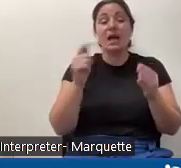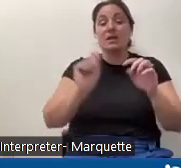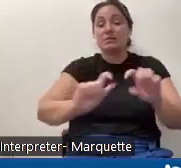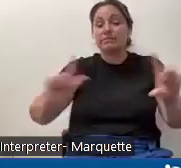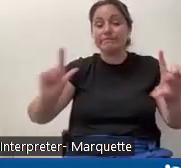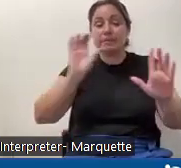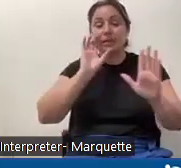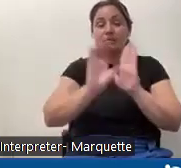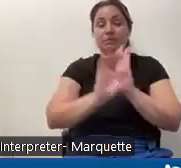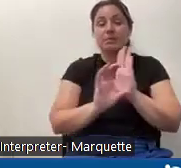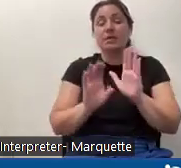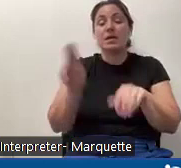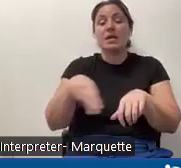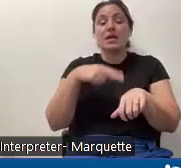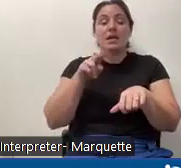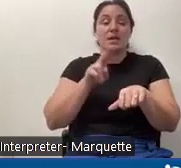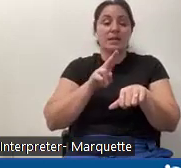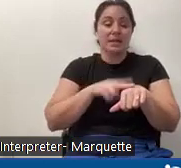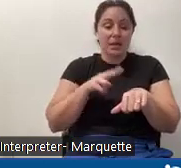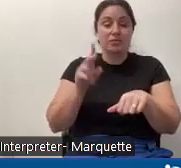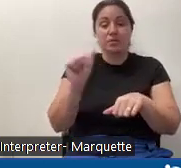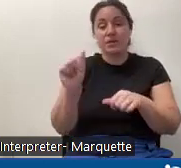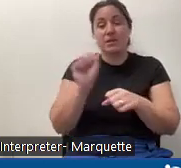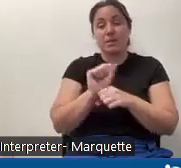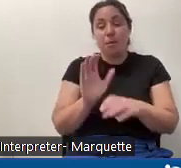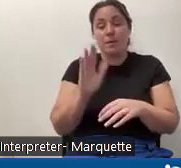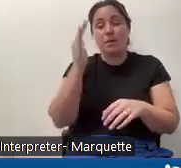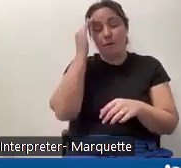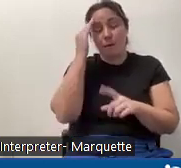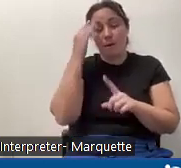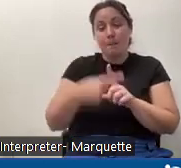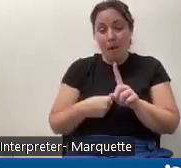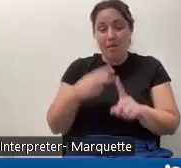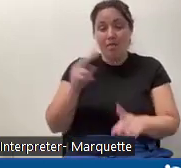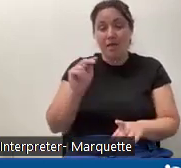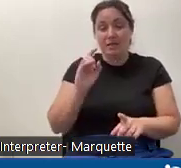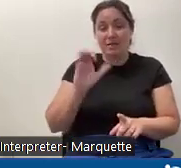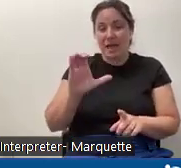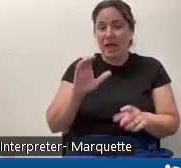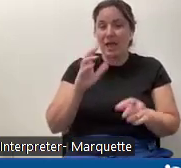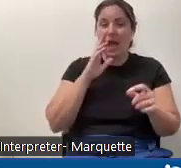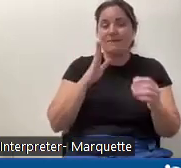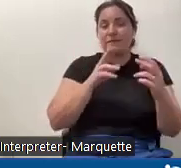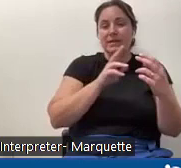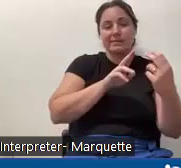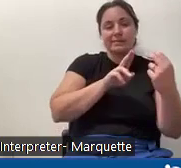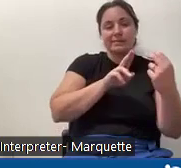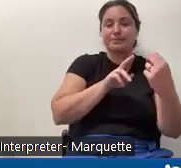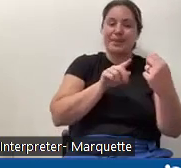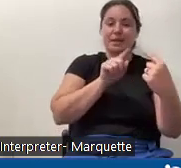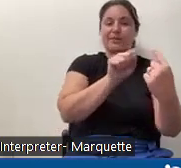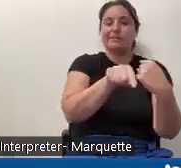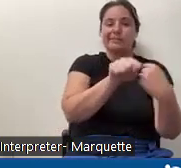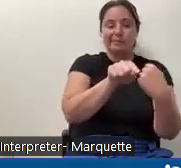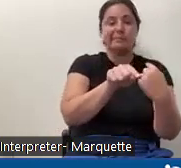National Disability Employment Awareness Month banner, which features a 2-lane road with a blue outline